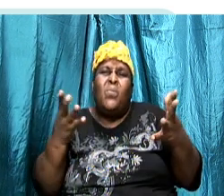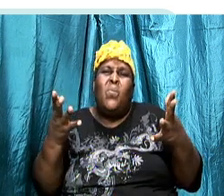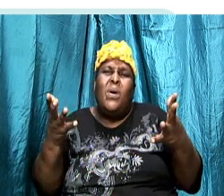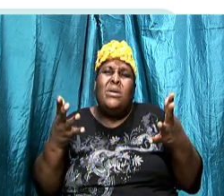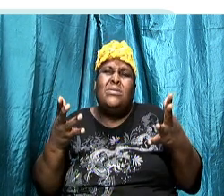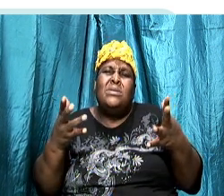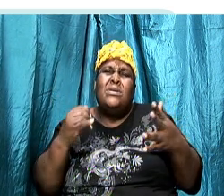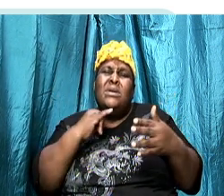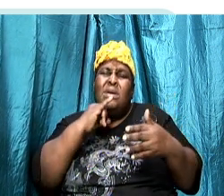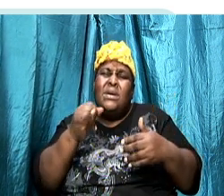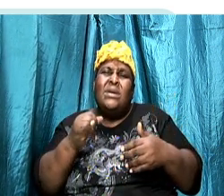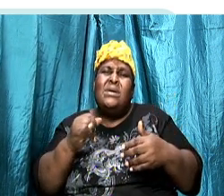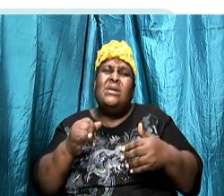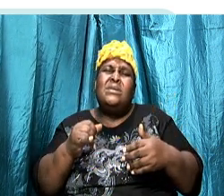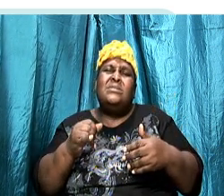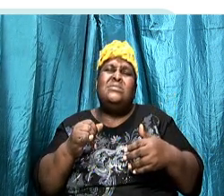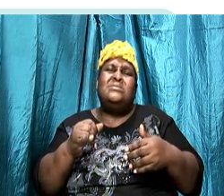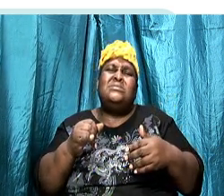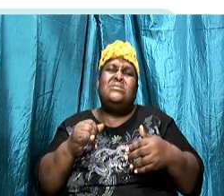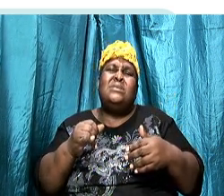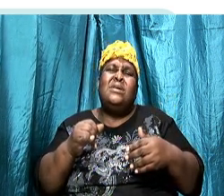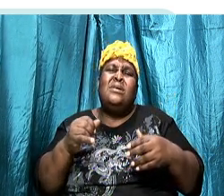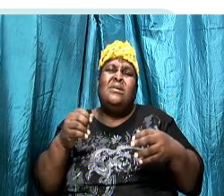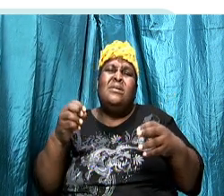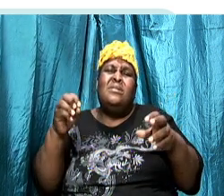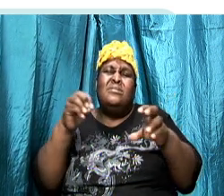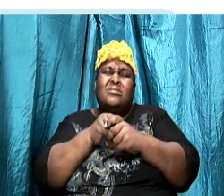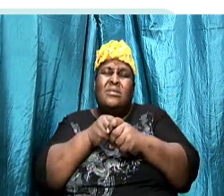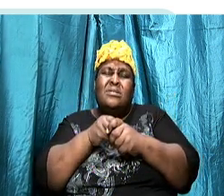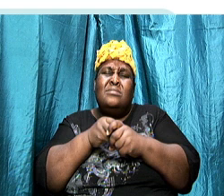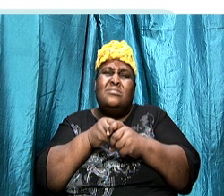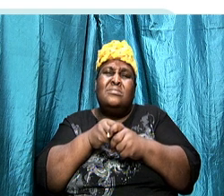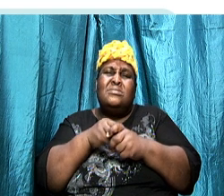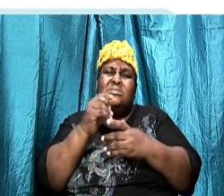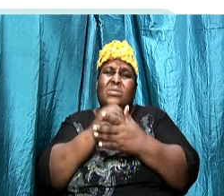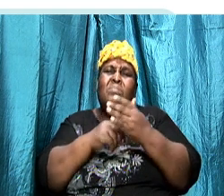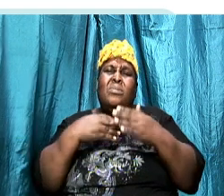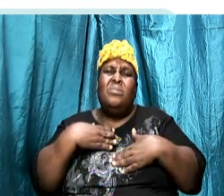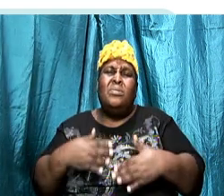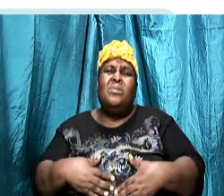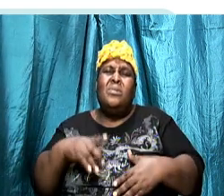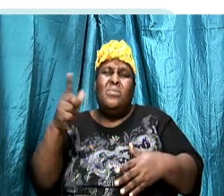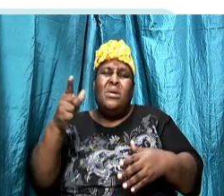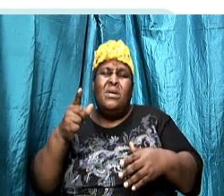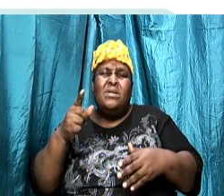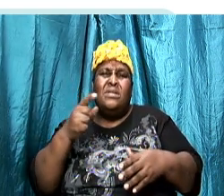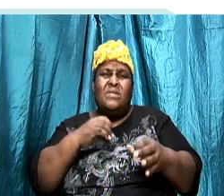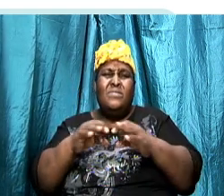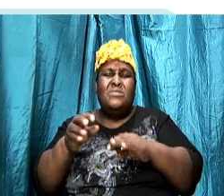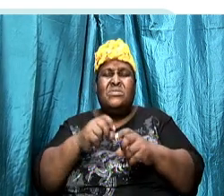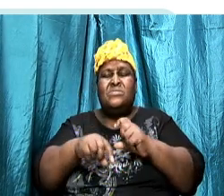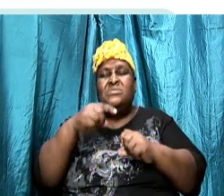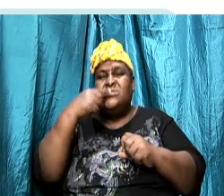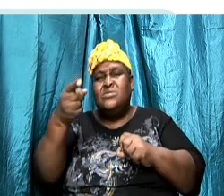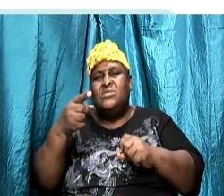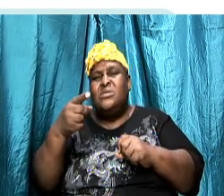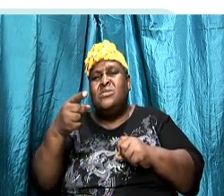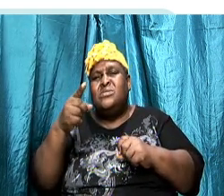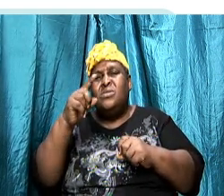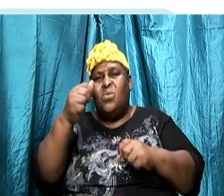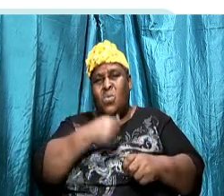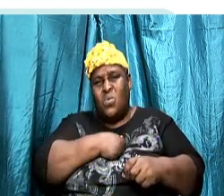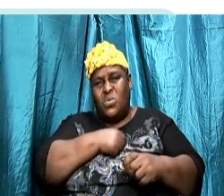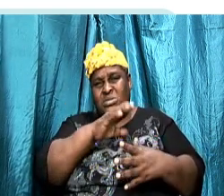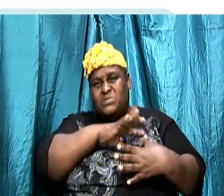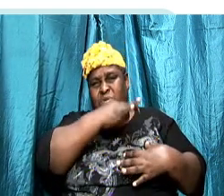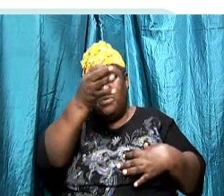influencing someone. And so there are three spirits that influence us. One, there's our own spirit that will influence us. There is the spirit